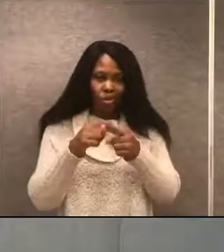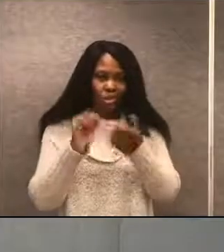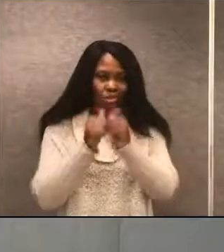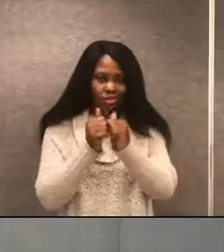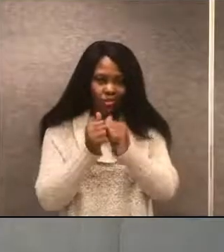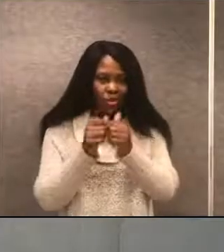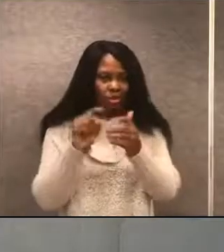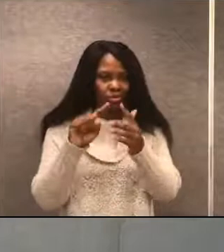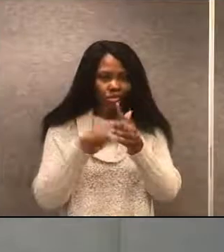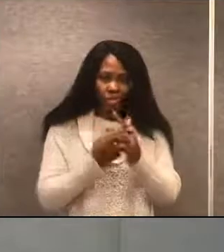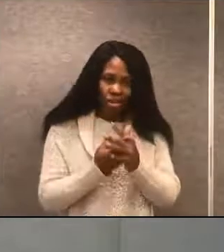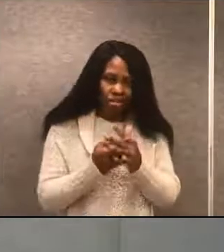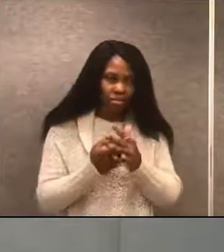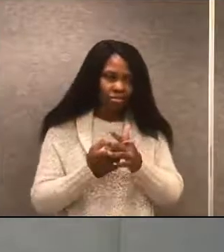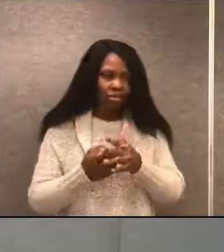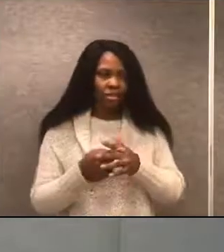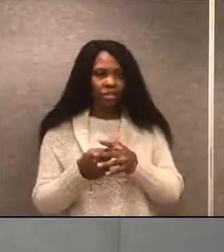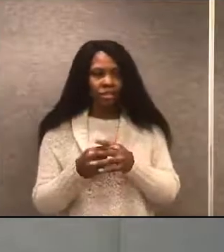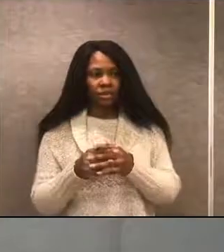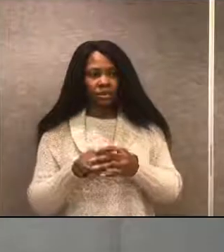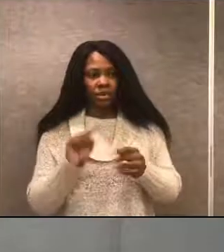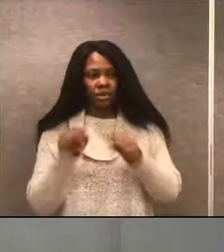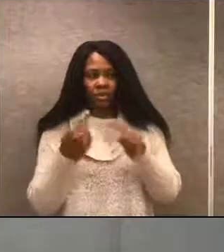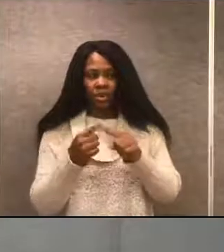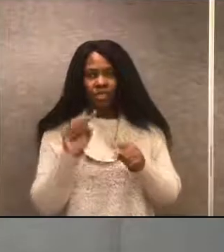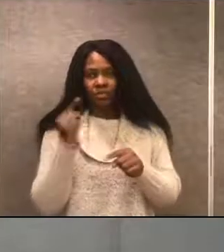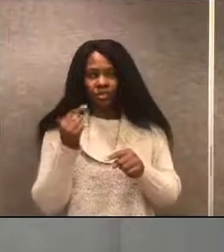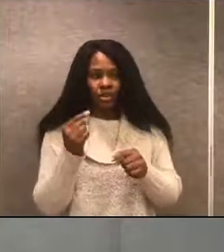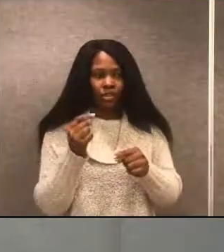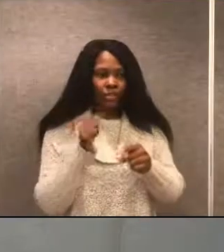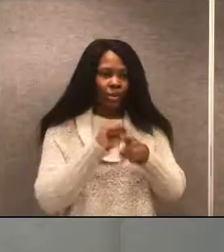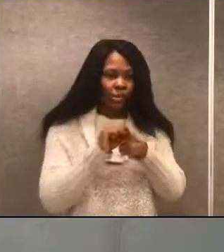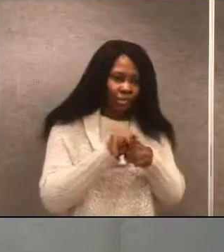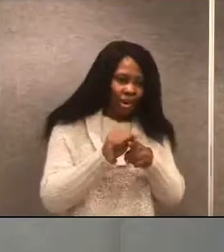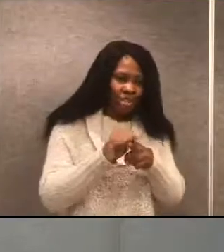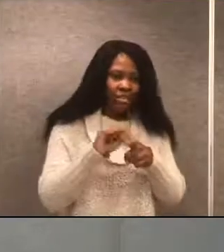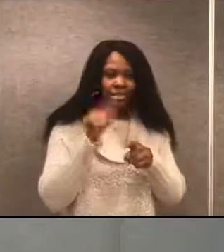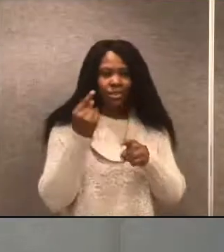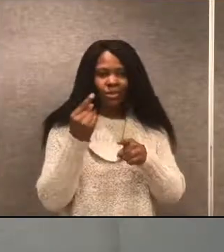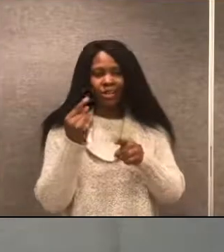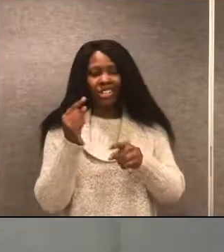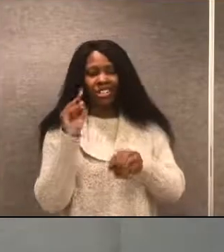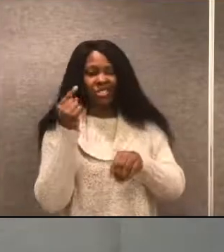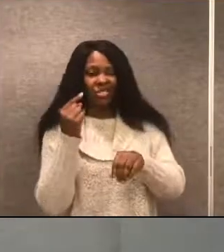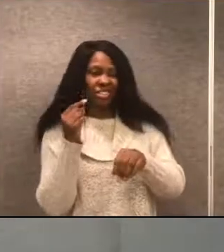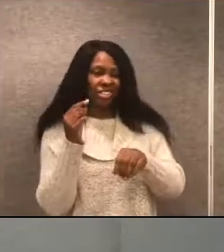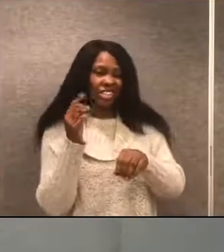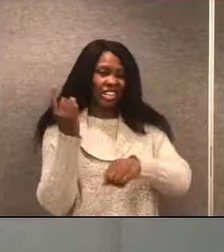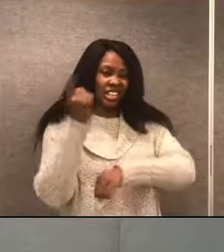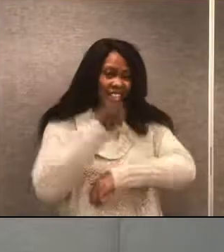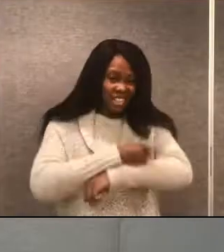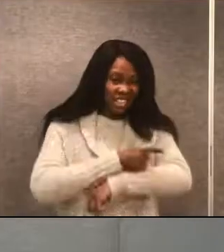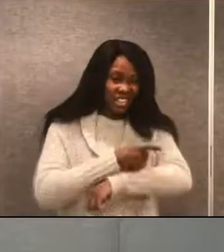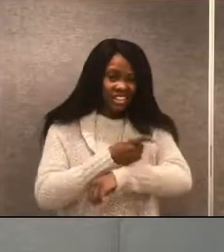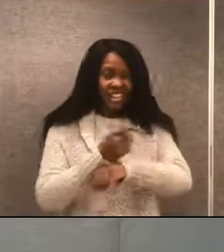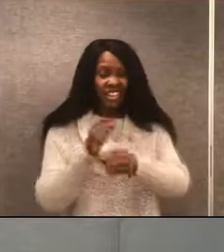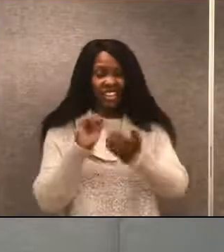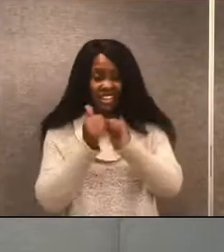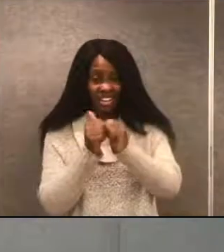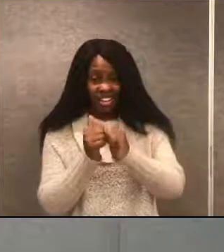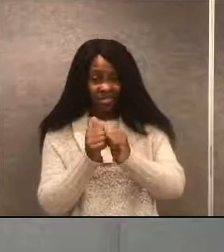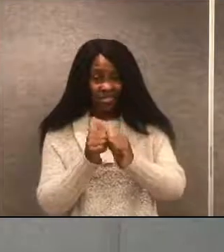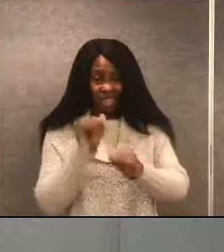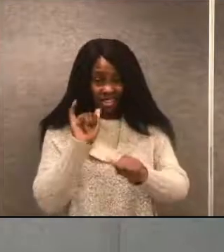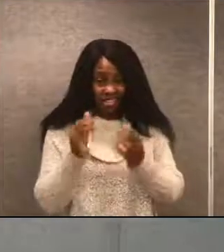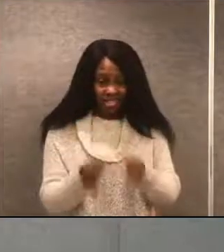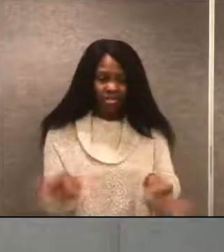start our first practice, when is the first scrimmage, when is the open day. That's all to be determined, sir. Right, that's important. And we